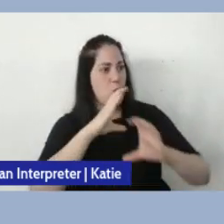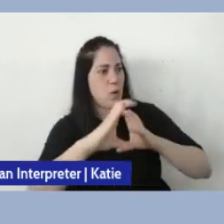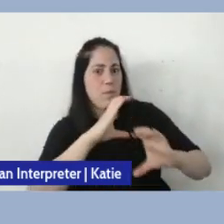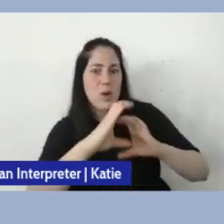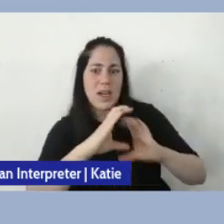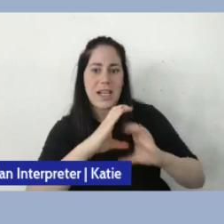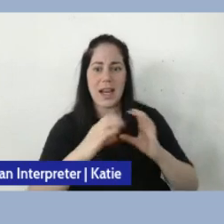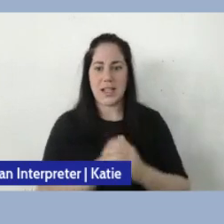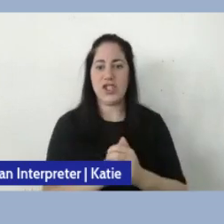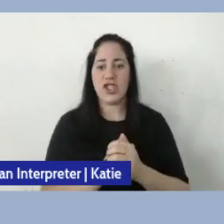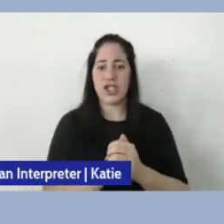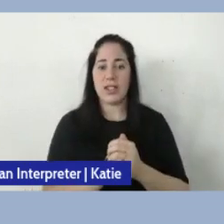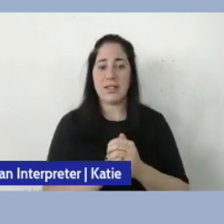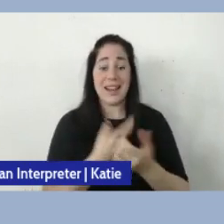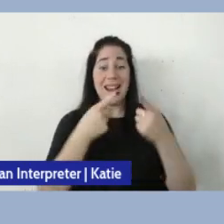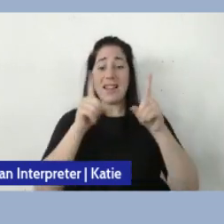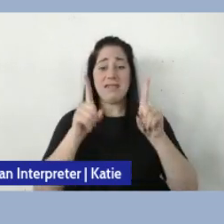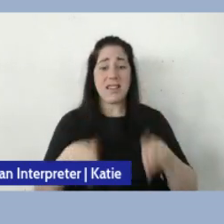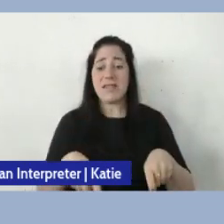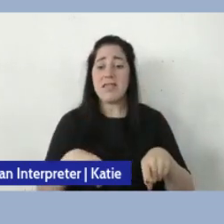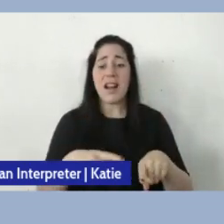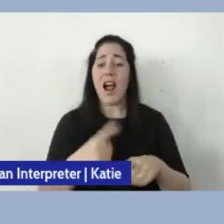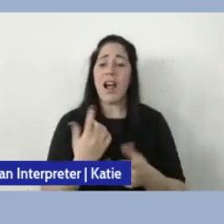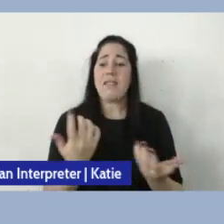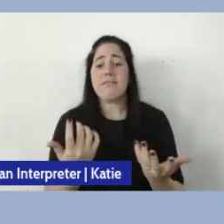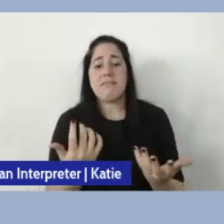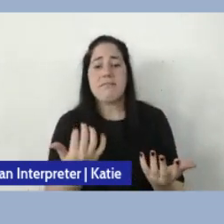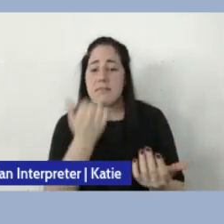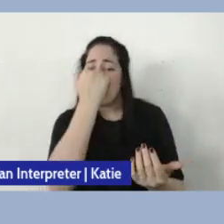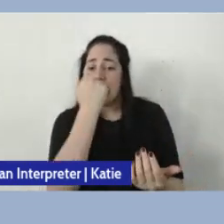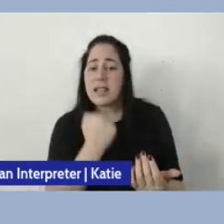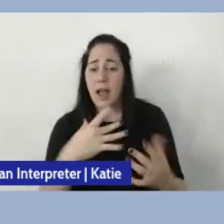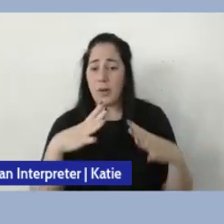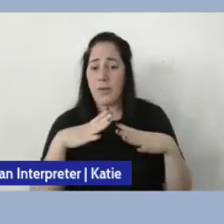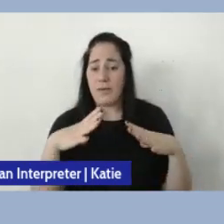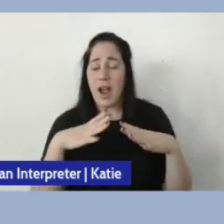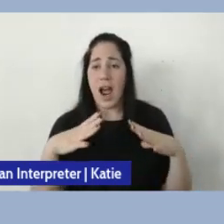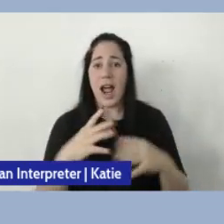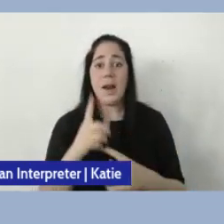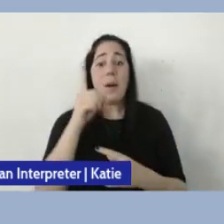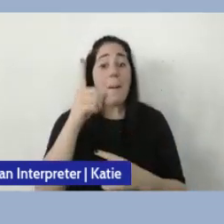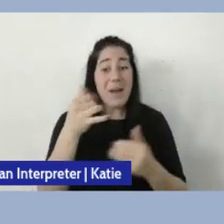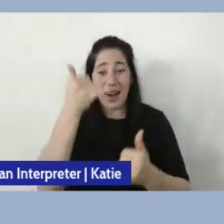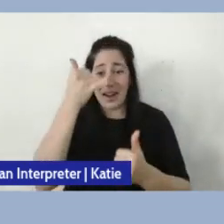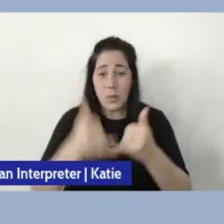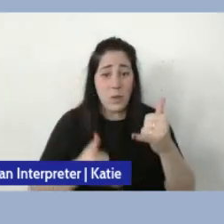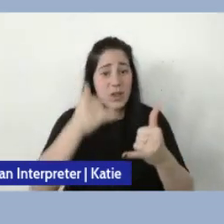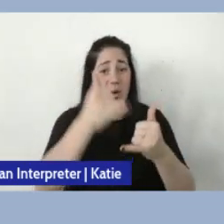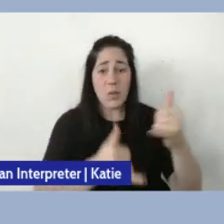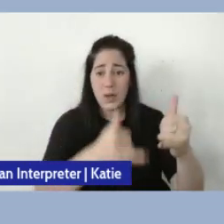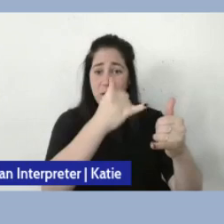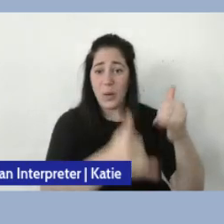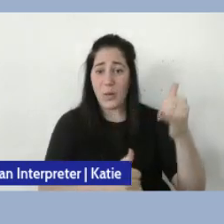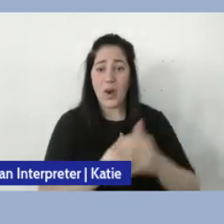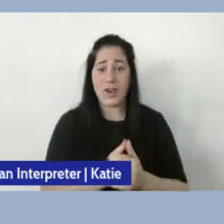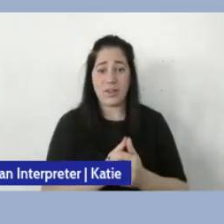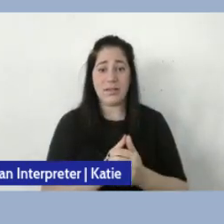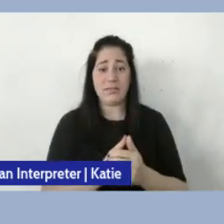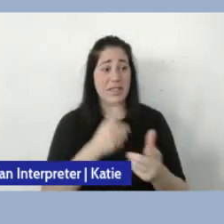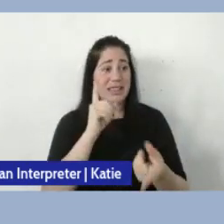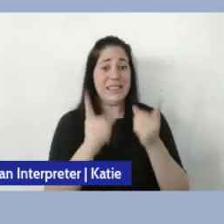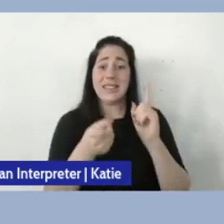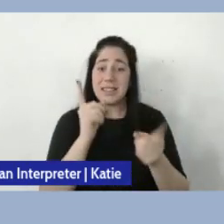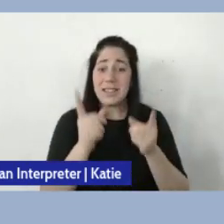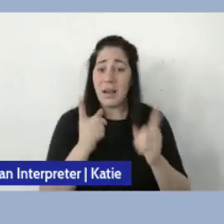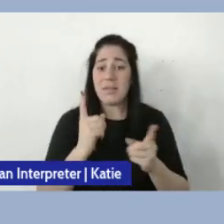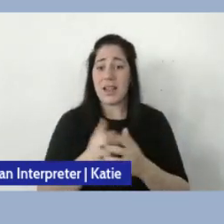typically diminish. Signs of aphasia include speaking in short or incomplete sentences, mixing up words or